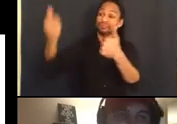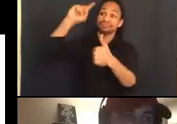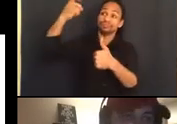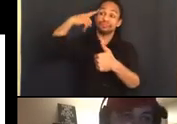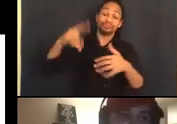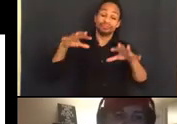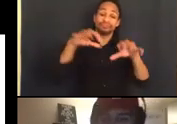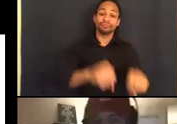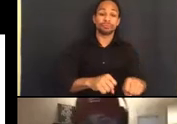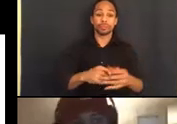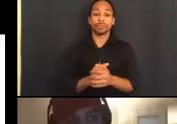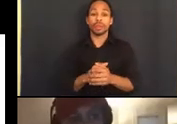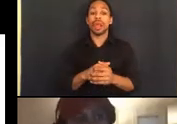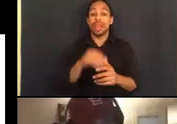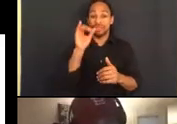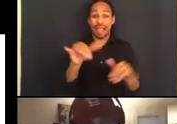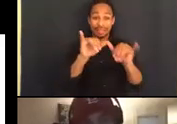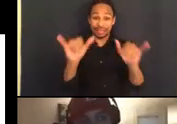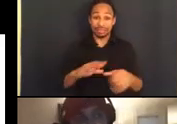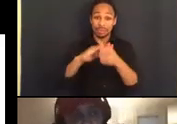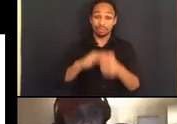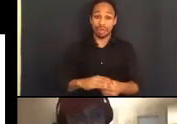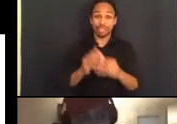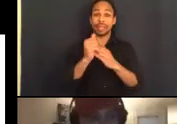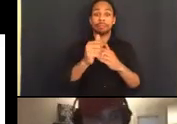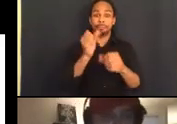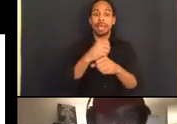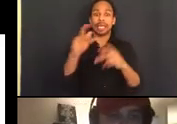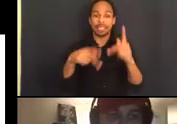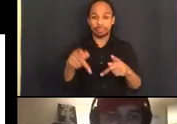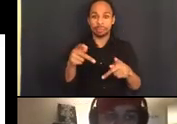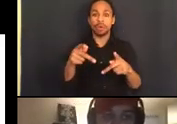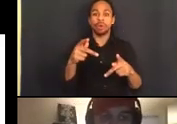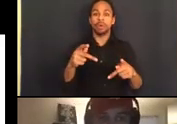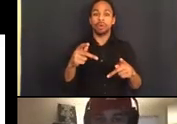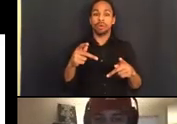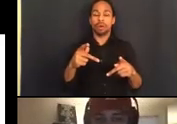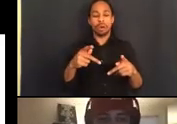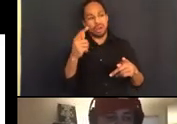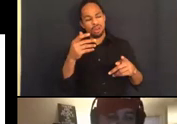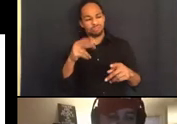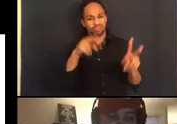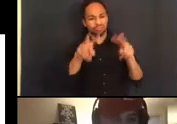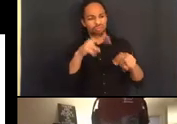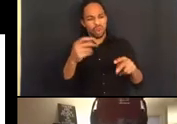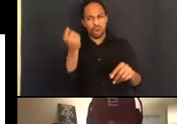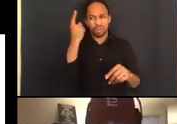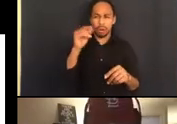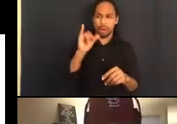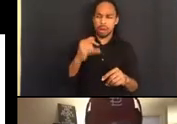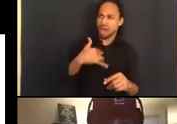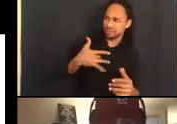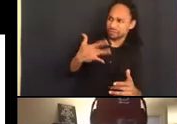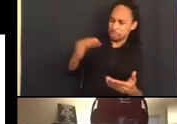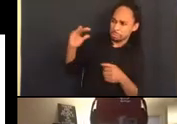ability to satisfactorily reproduce, produce, excel, and behave. You do not have to be disabled to experience ableism. There's also